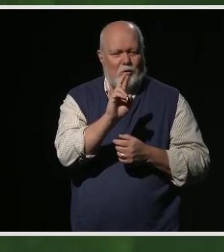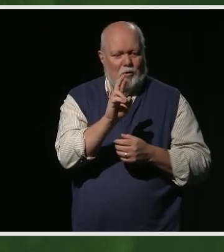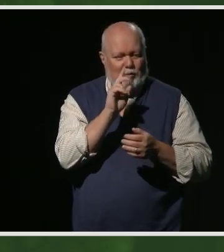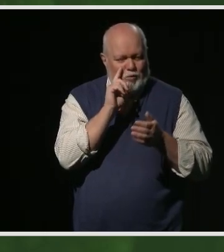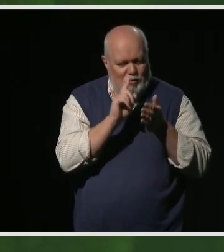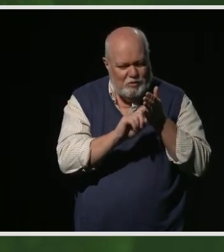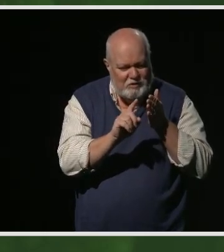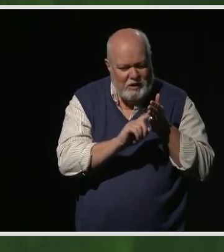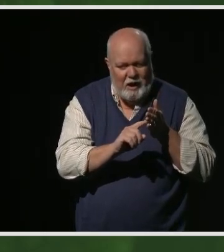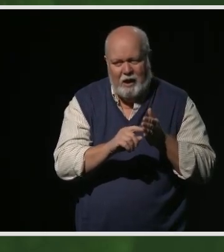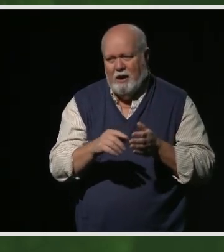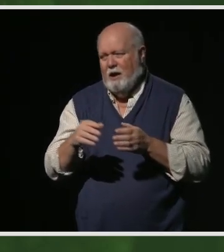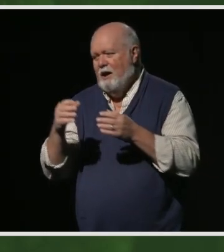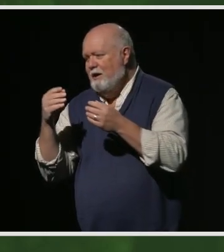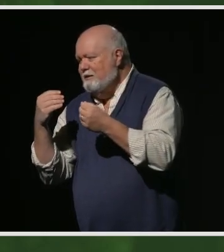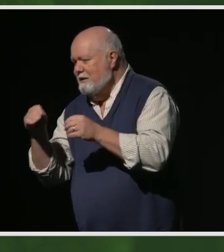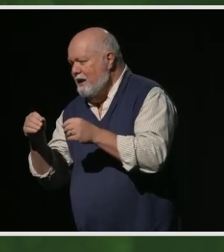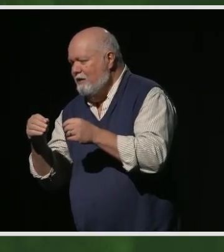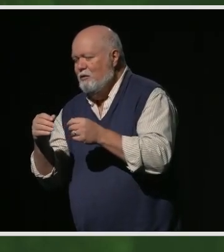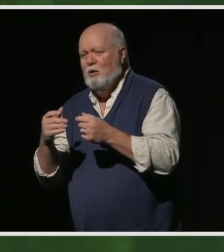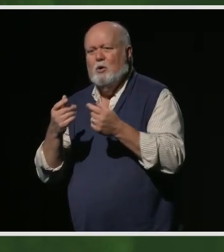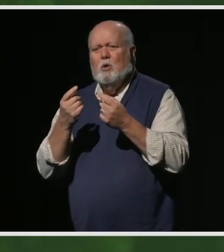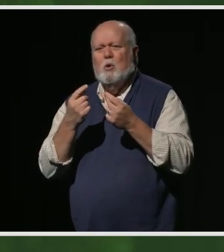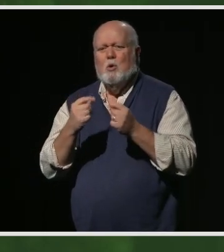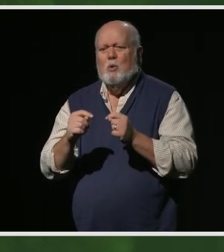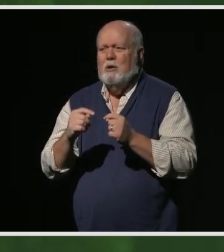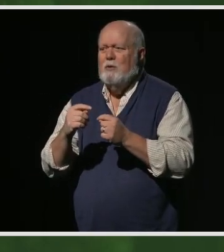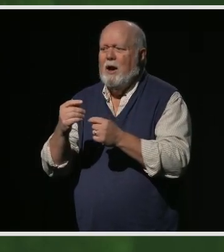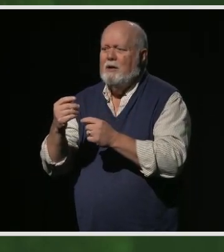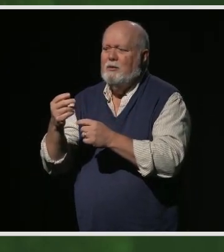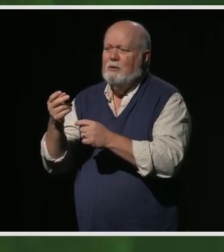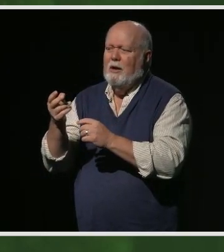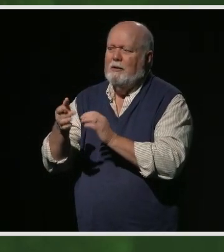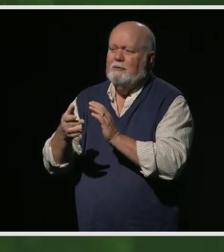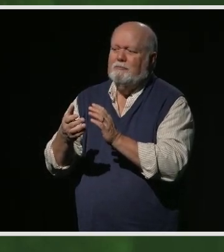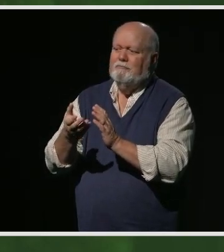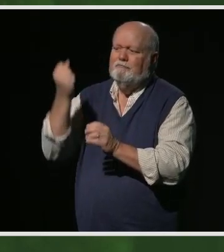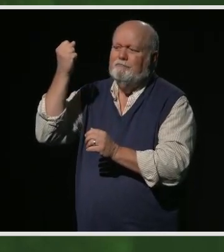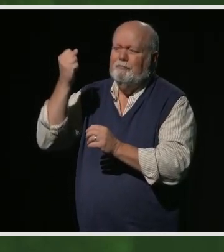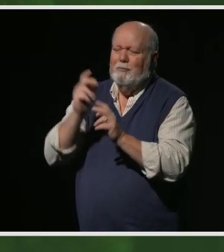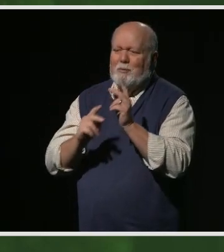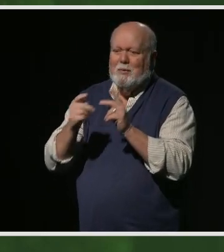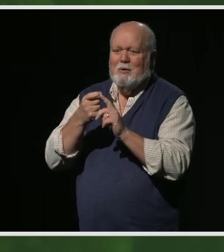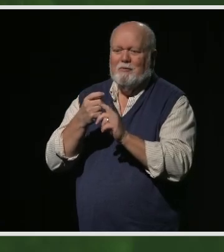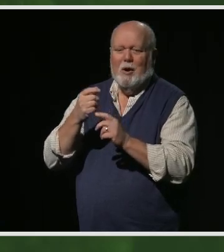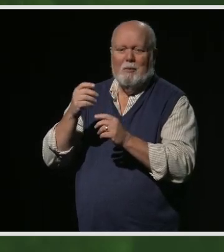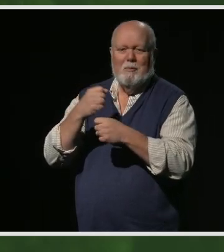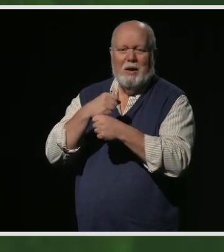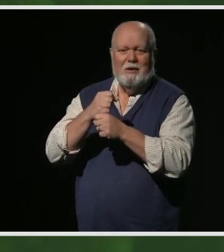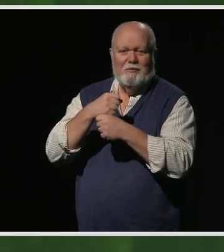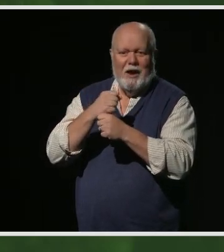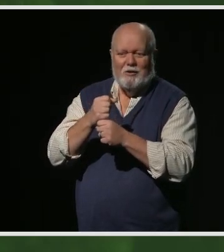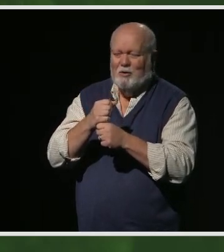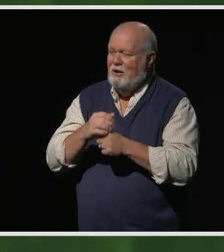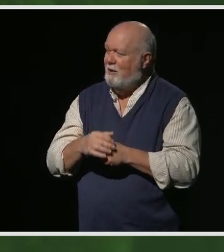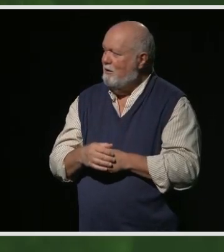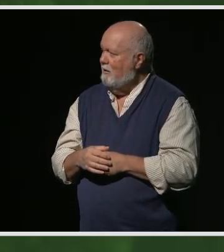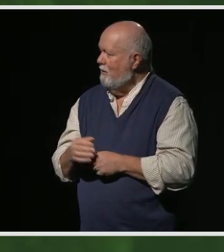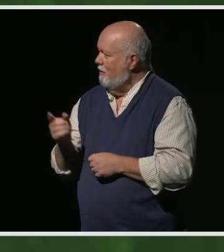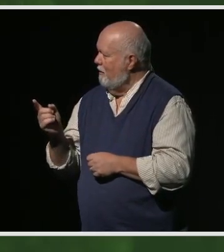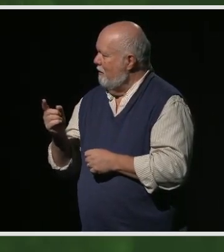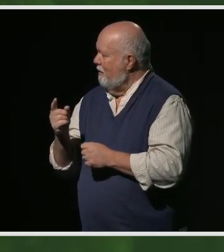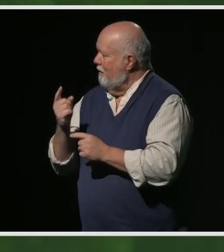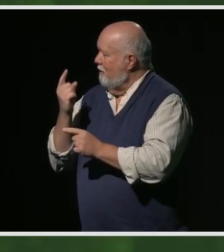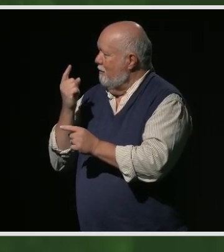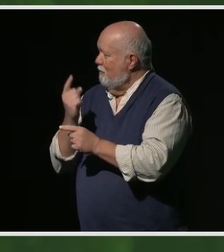sales. We've cherry-picked people away from the top manufacturers, renewable energy companies, and even brands. This is the right team that's